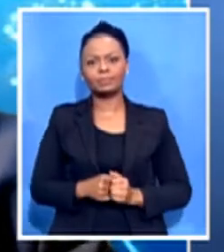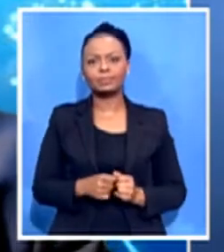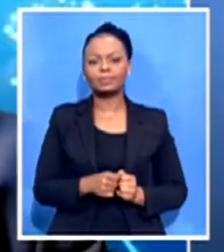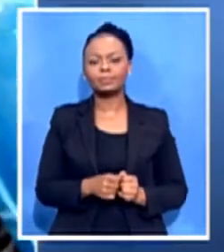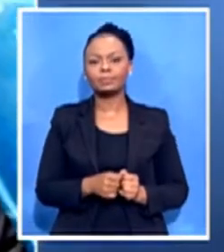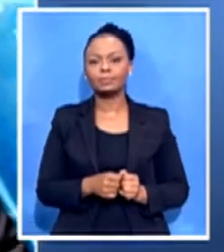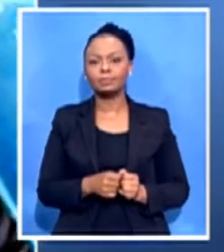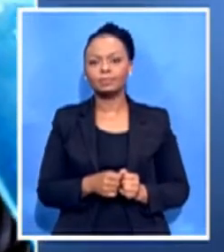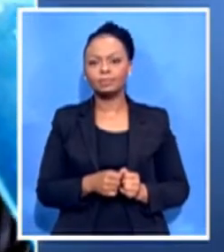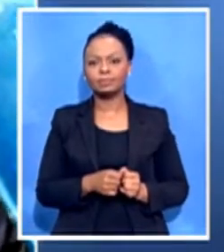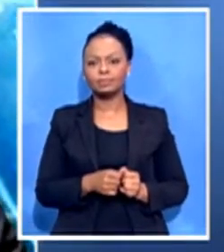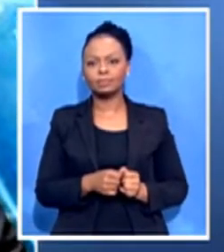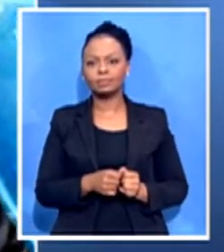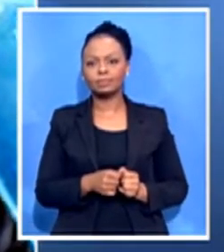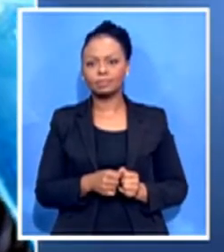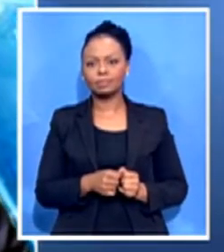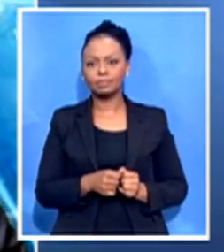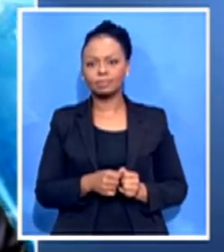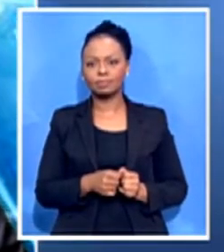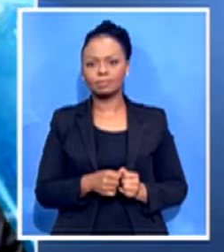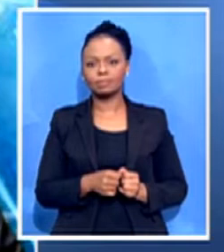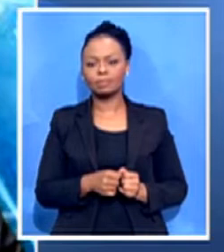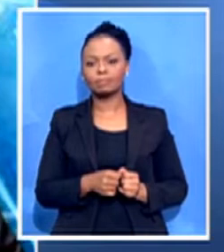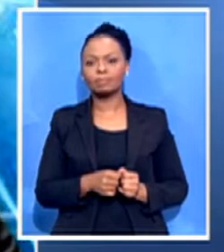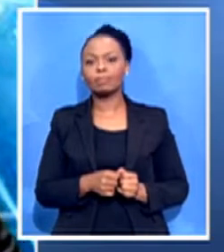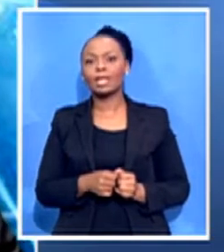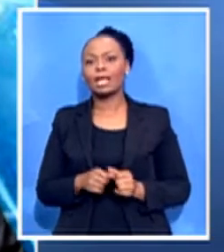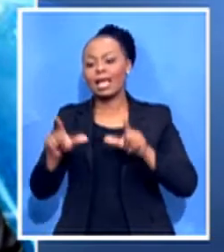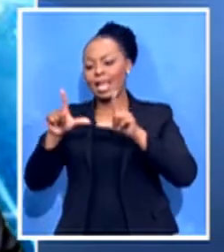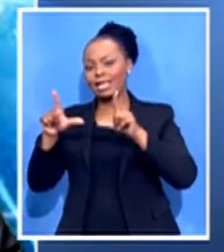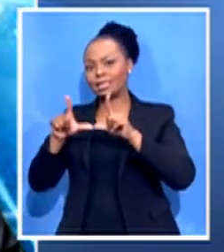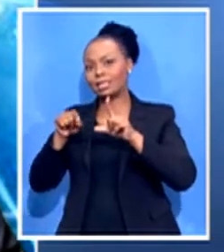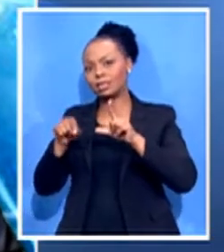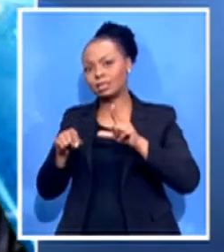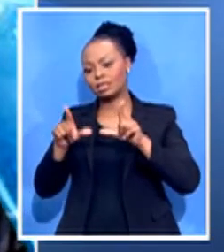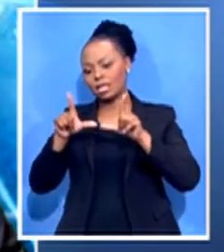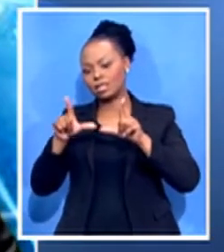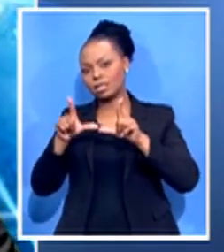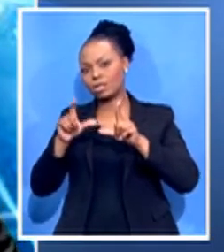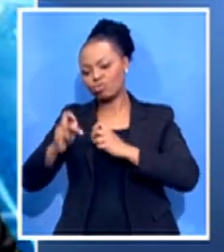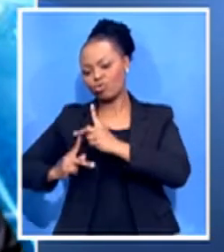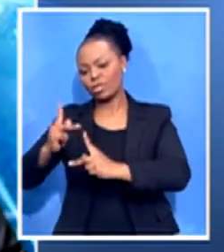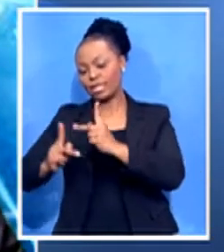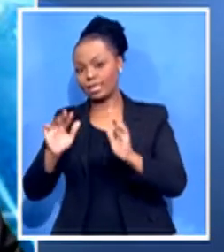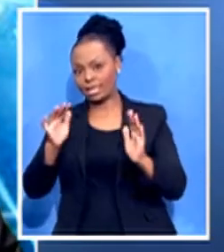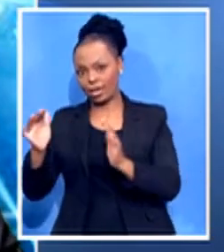So the licensing process is something that is done by the regulatory